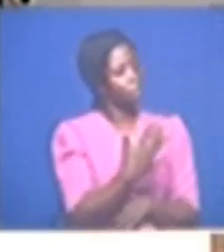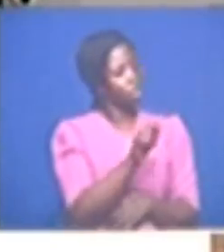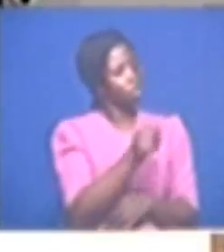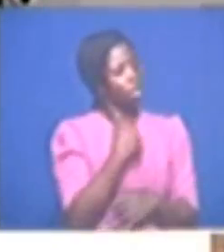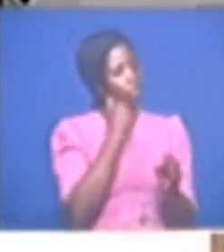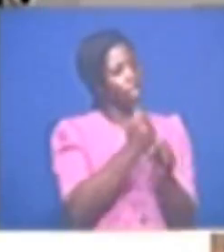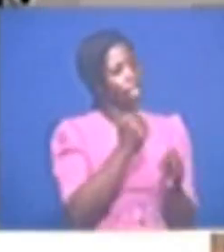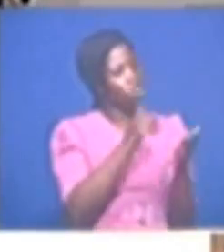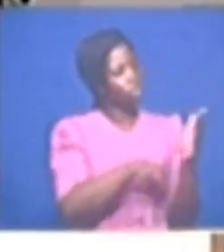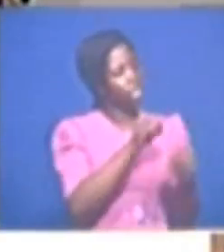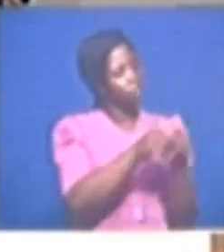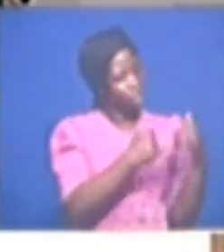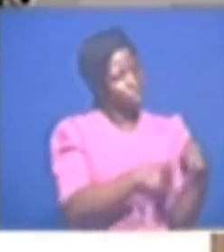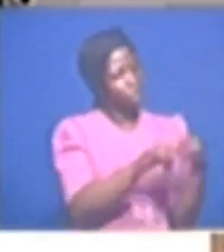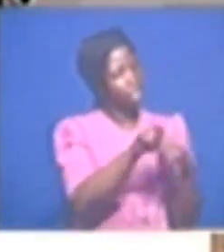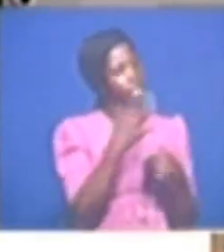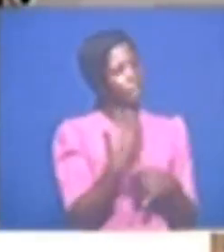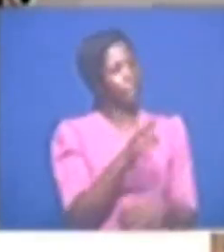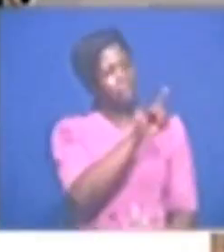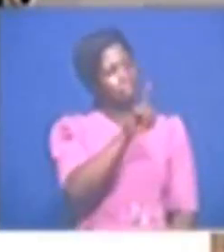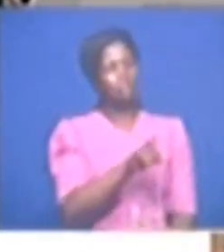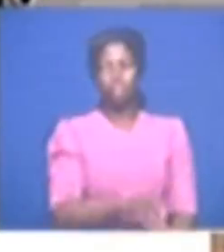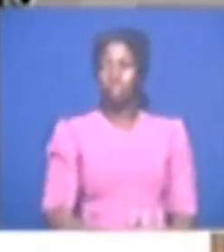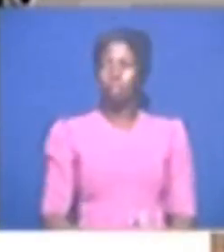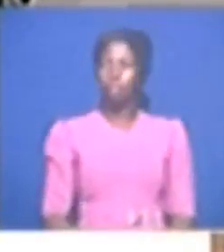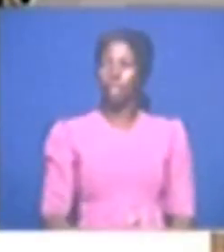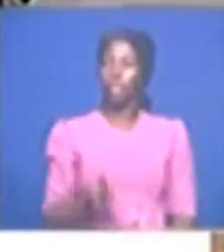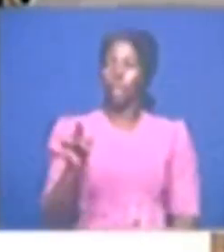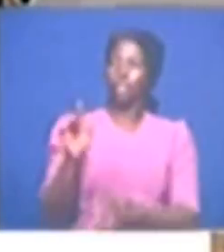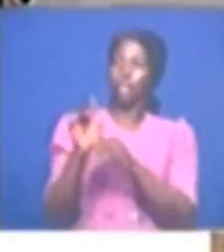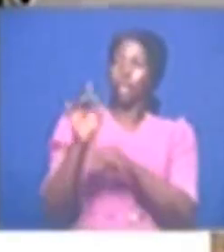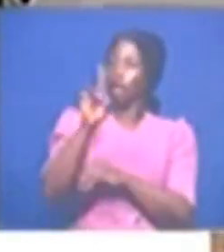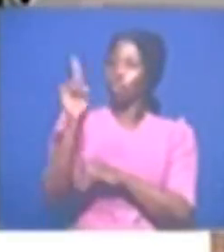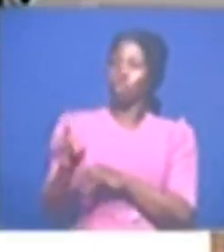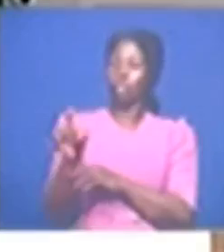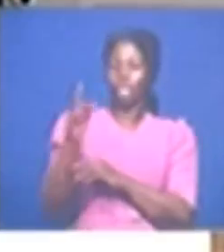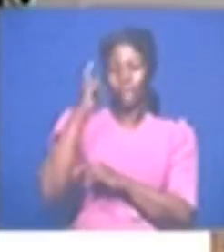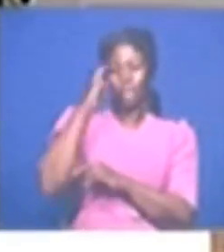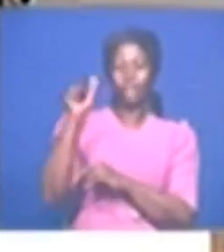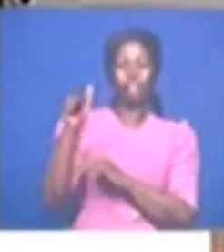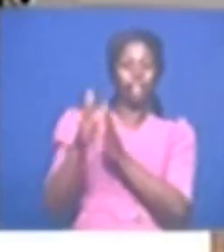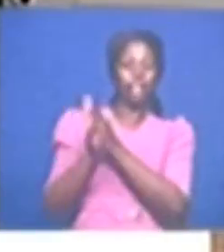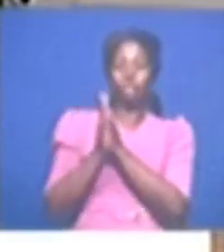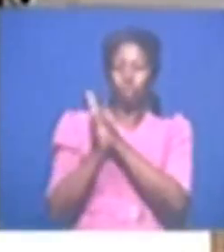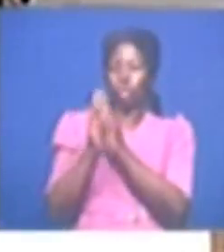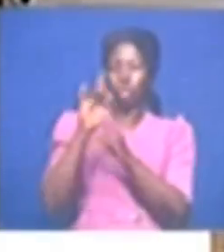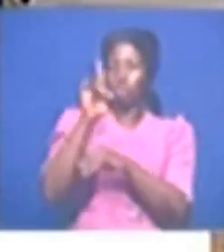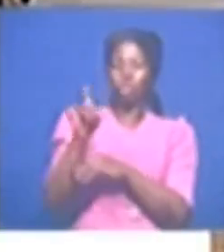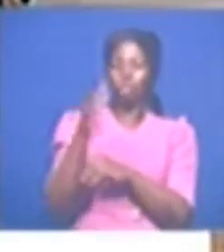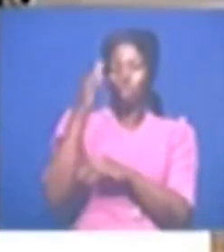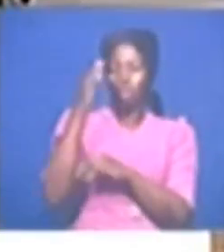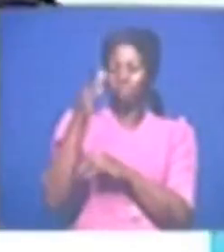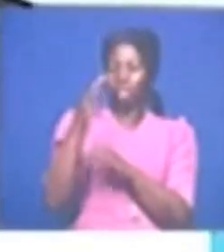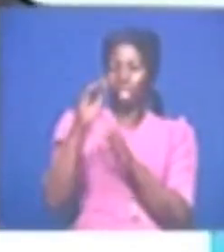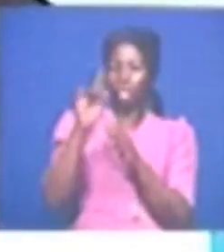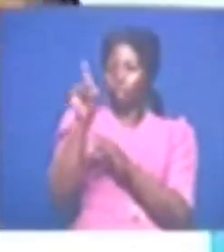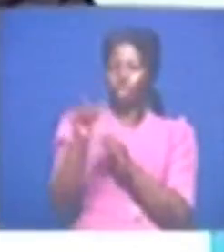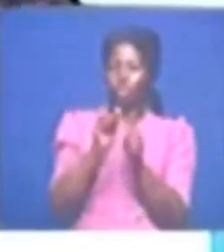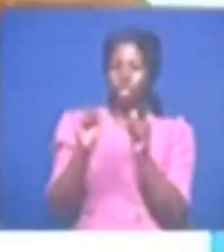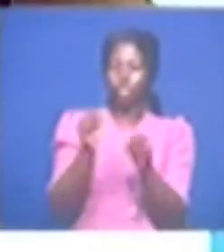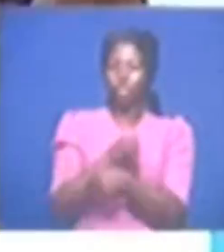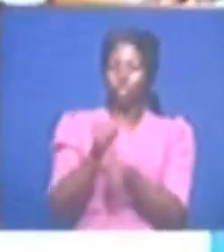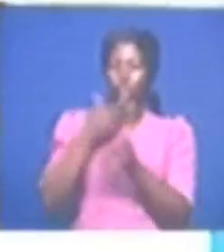this particular document? And these are the question. Actually, I hope that is a rhetorical question, because it is not an individual as myself or Mithika, not him.